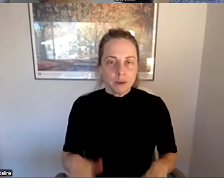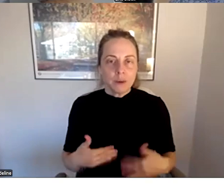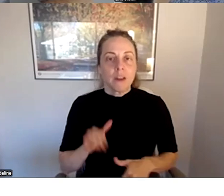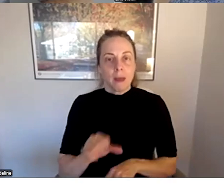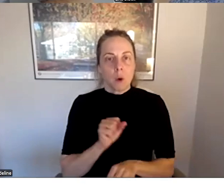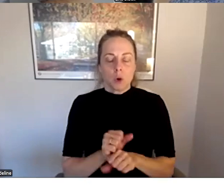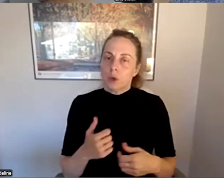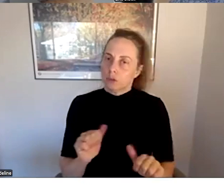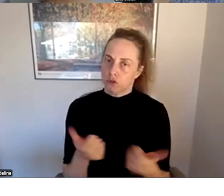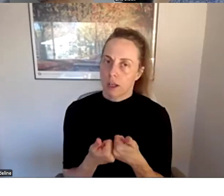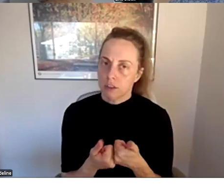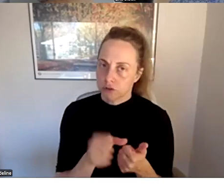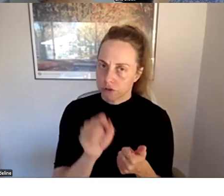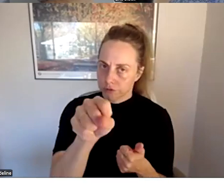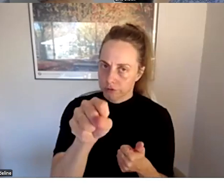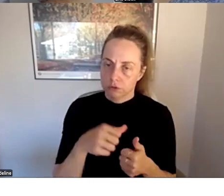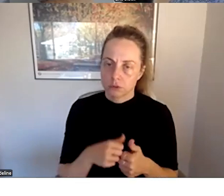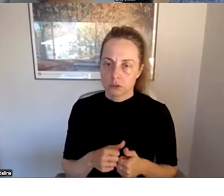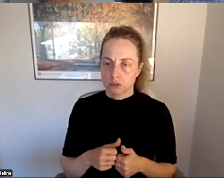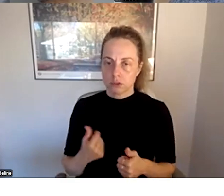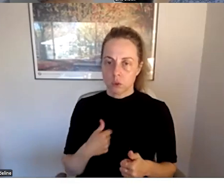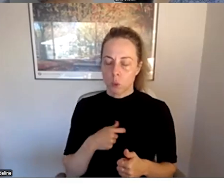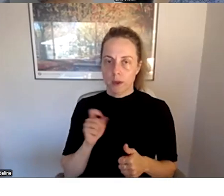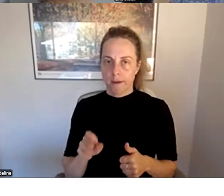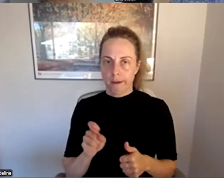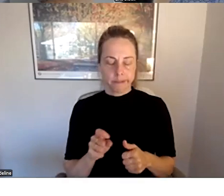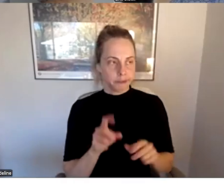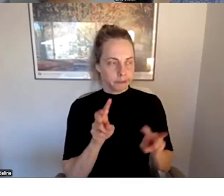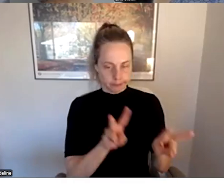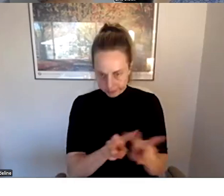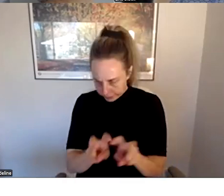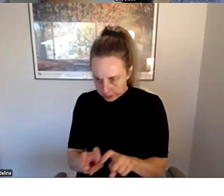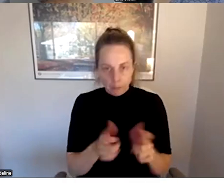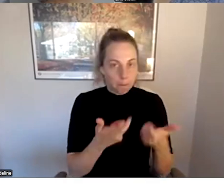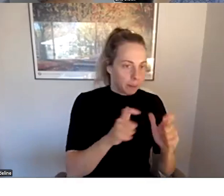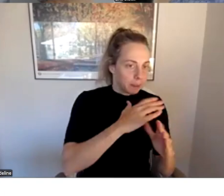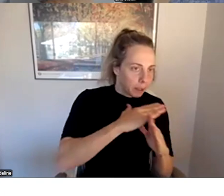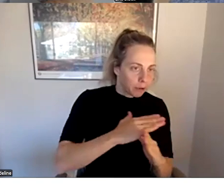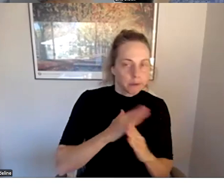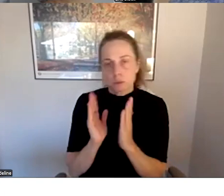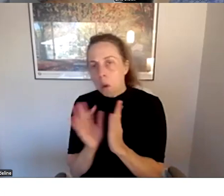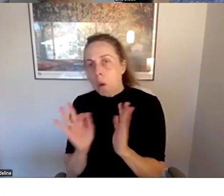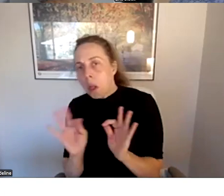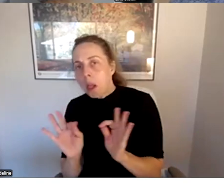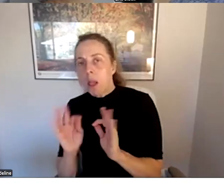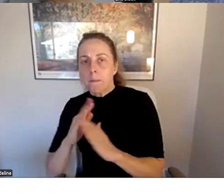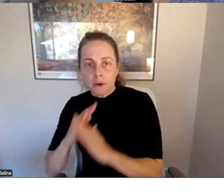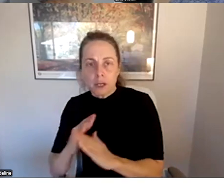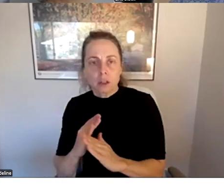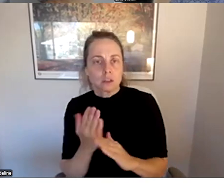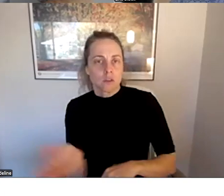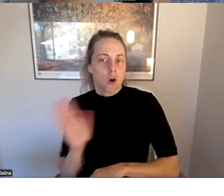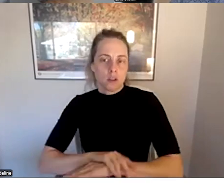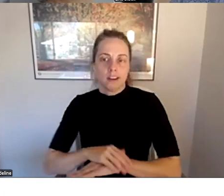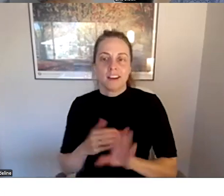challenging and we have to overcome big and small barriers all day long. And so we have something that we say